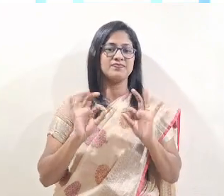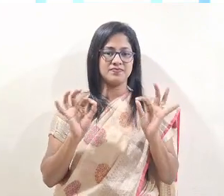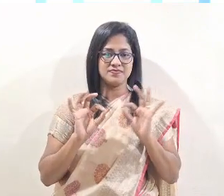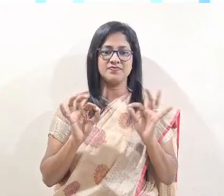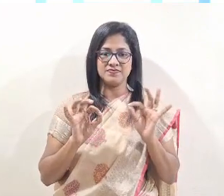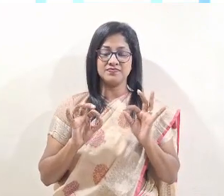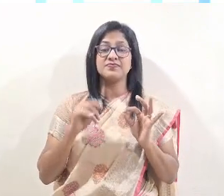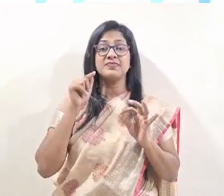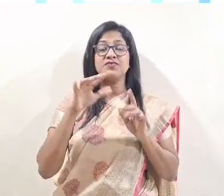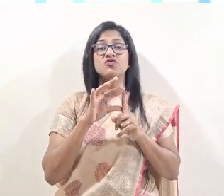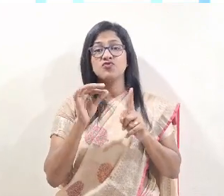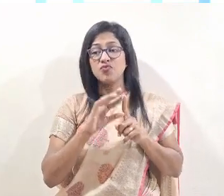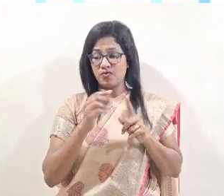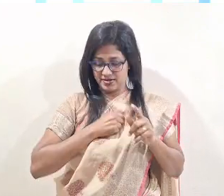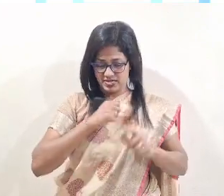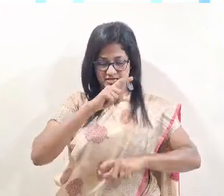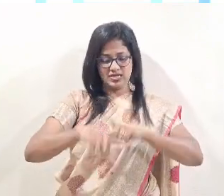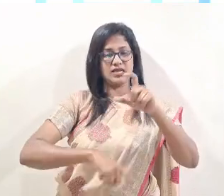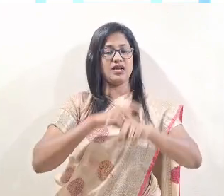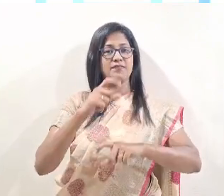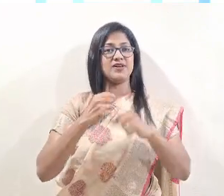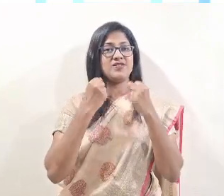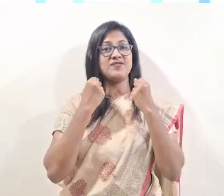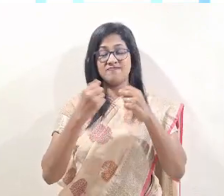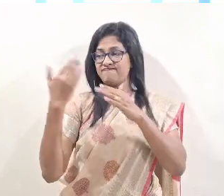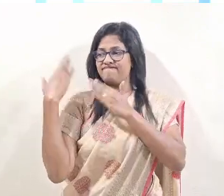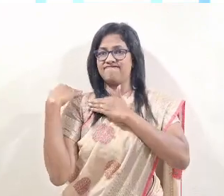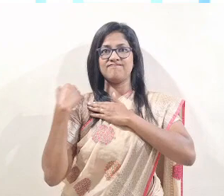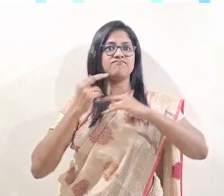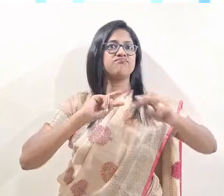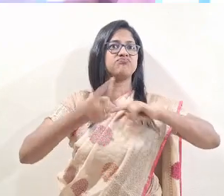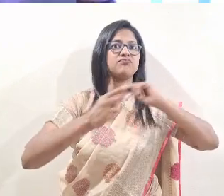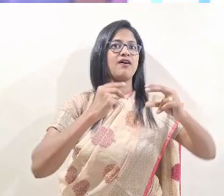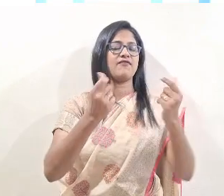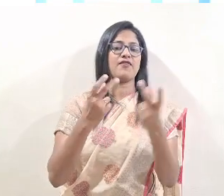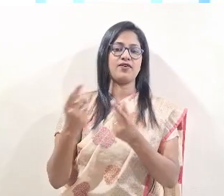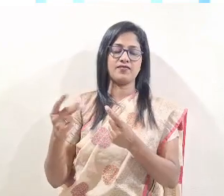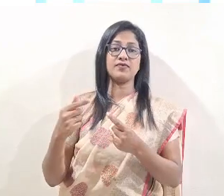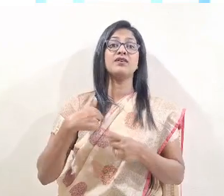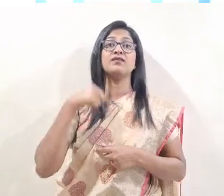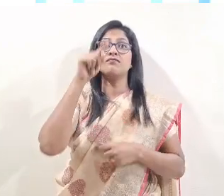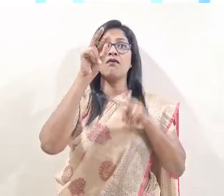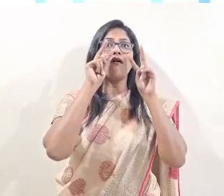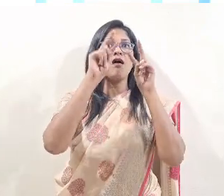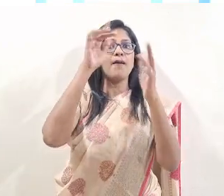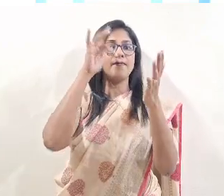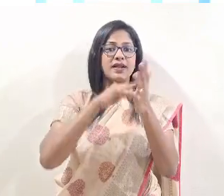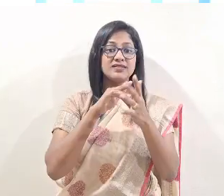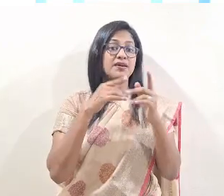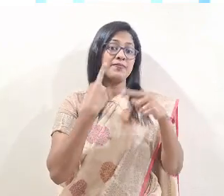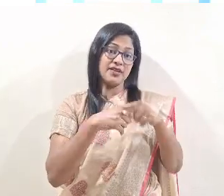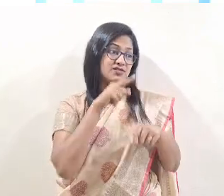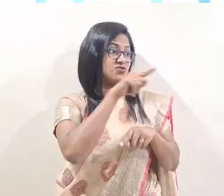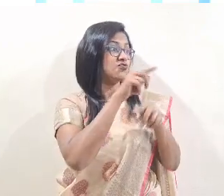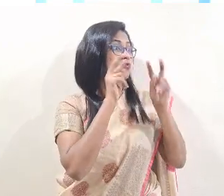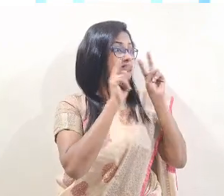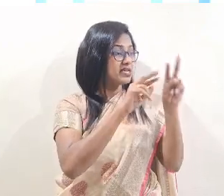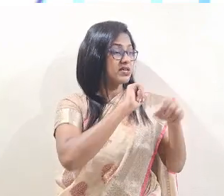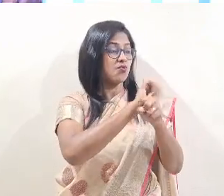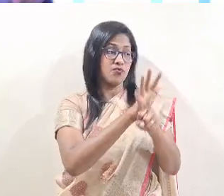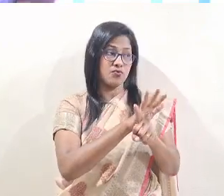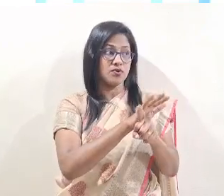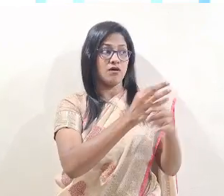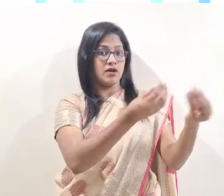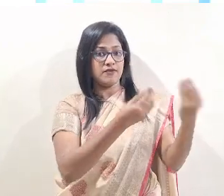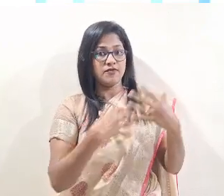think what you can do is make your organization as responsive as possible. And I found it very impressive what you mentioned with regard to the pandemic.